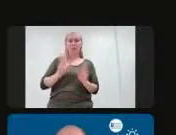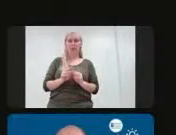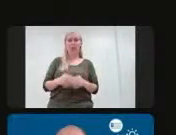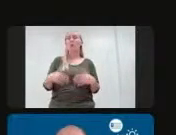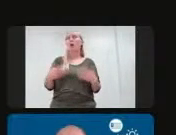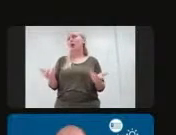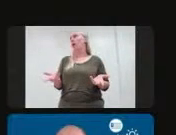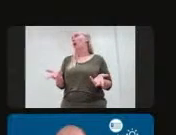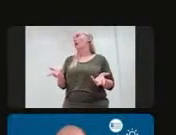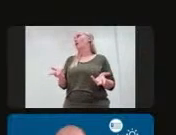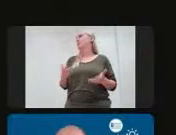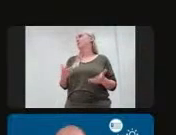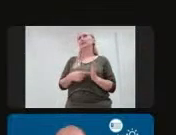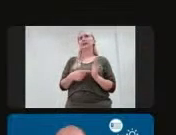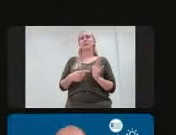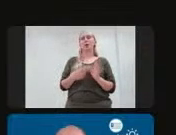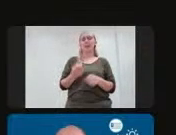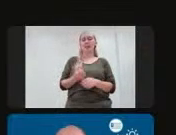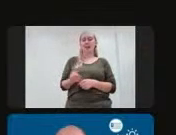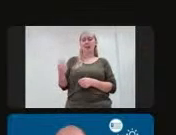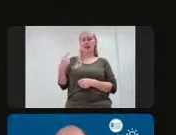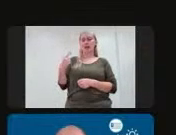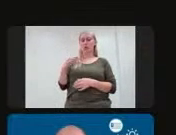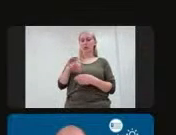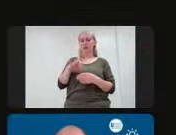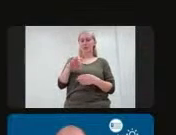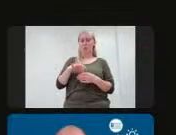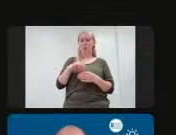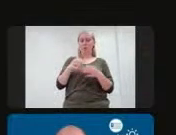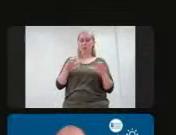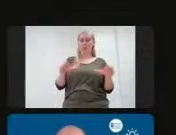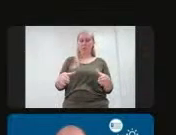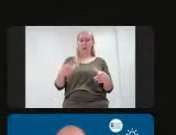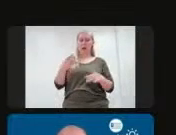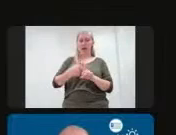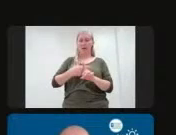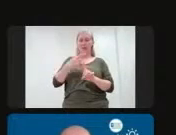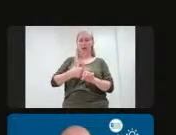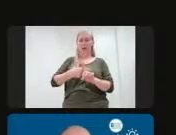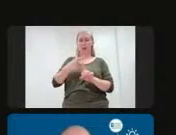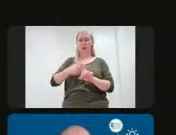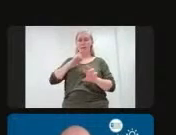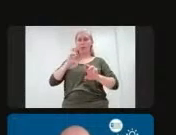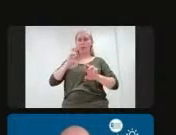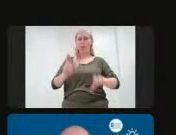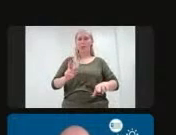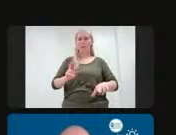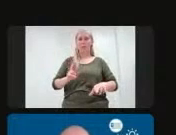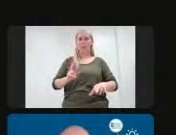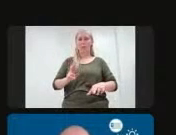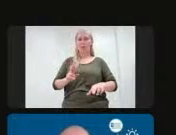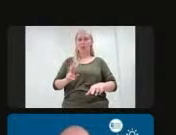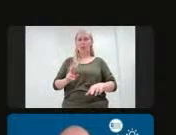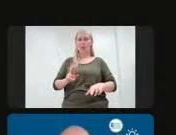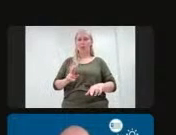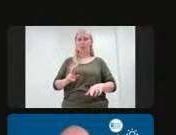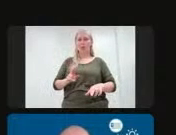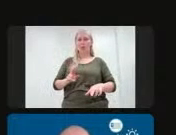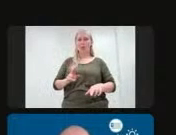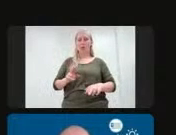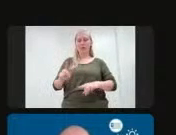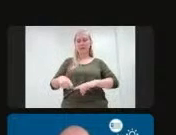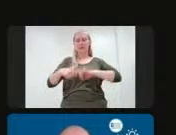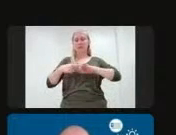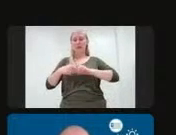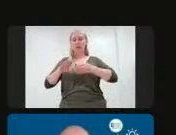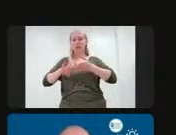were, for example, last year we voted as a board that every month we will report our discipline rates and suspension, expulsion.